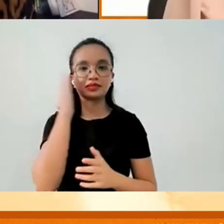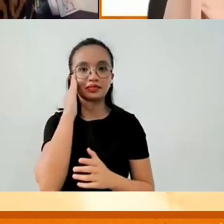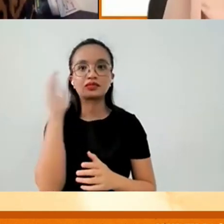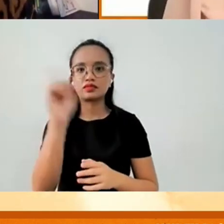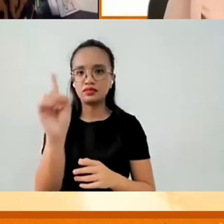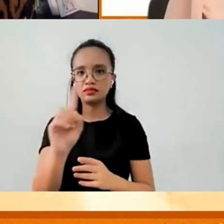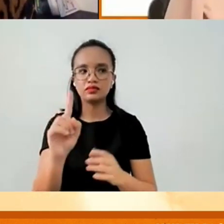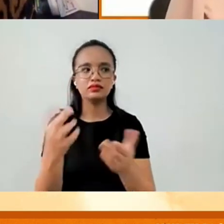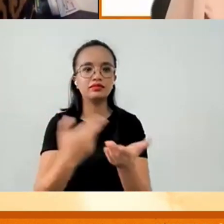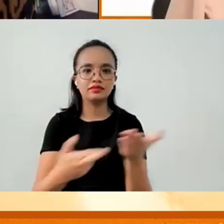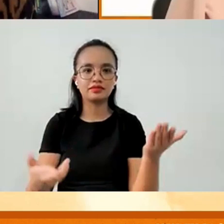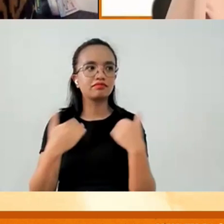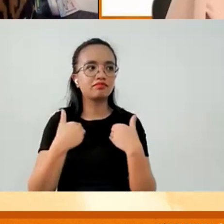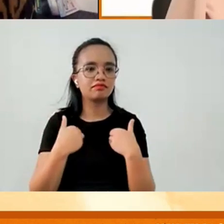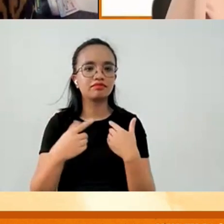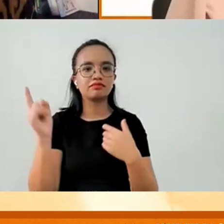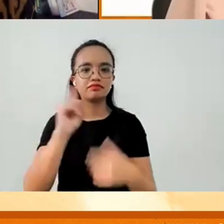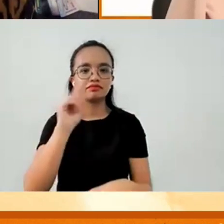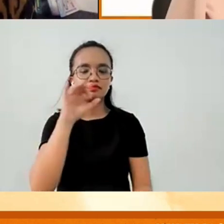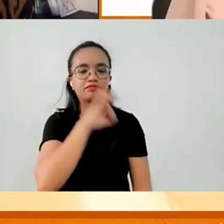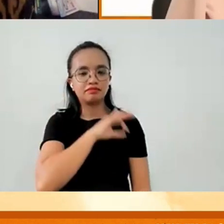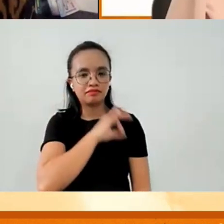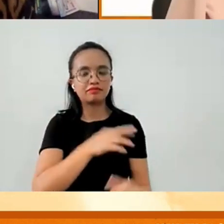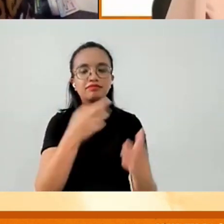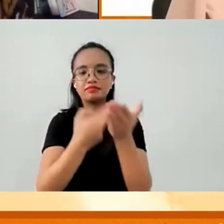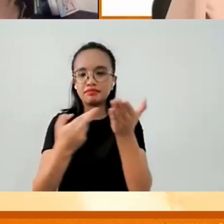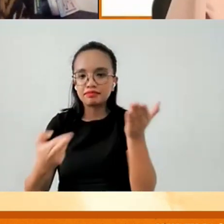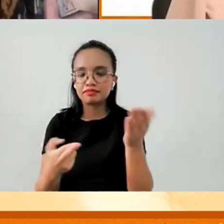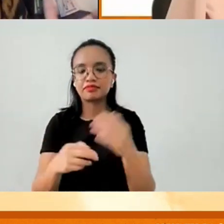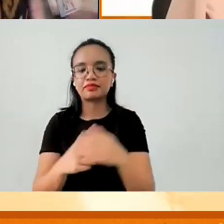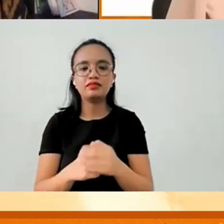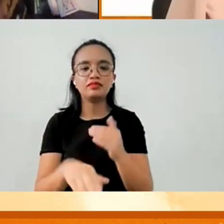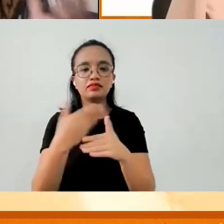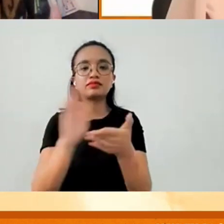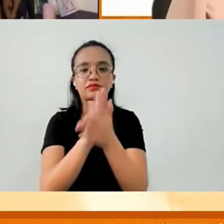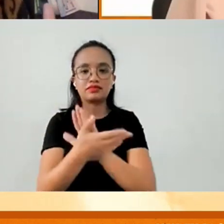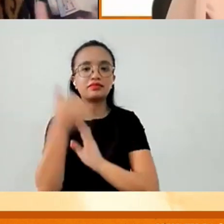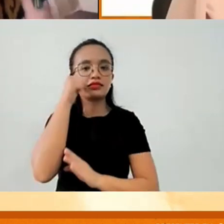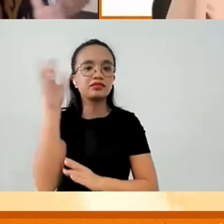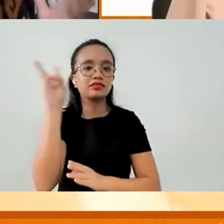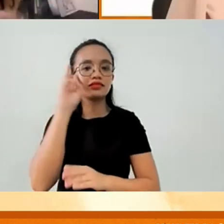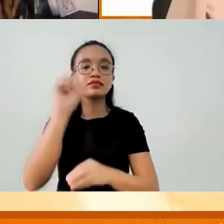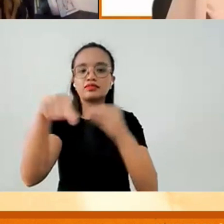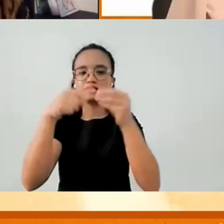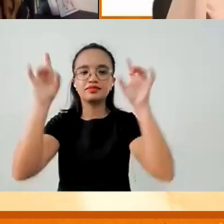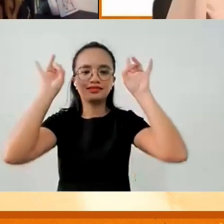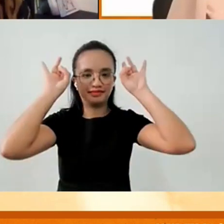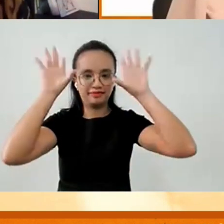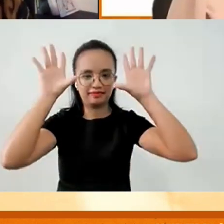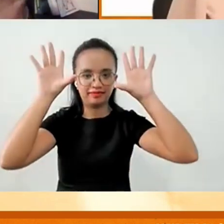resources are out there, the benefits of the resources, and also be aware of the risks, which are a